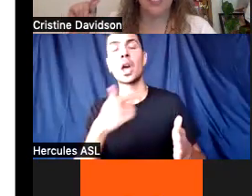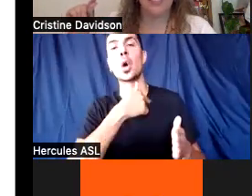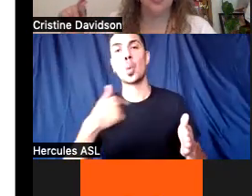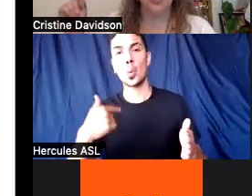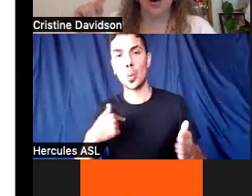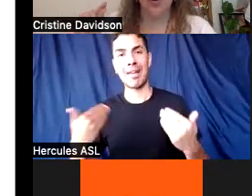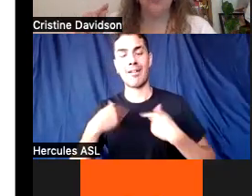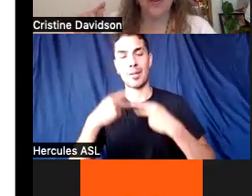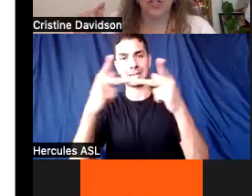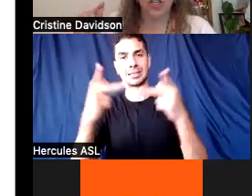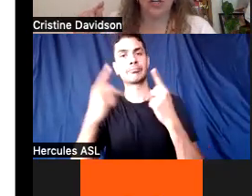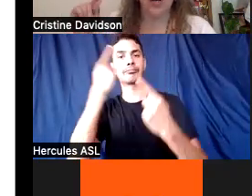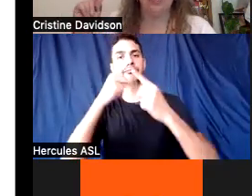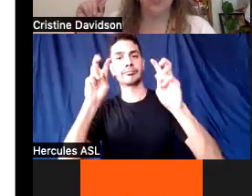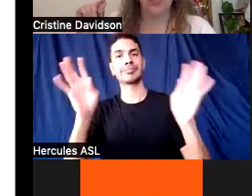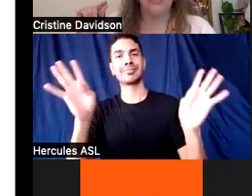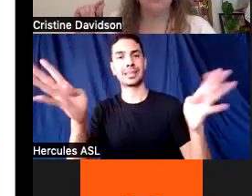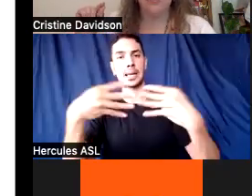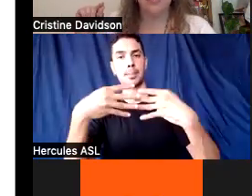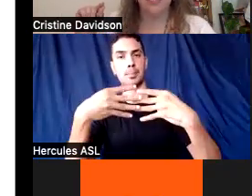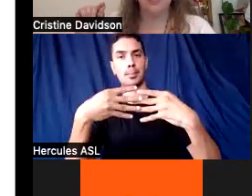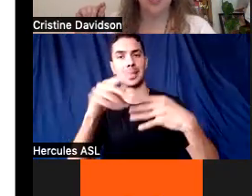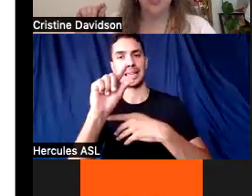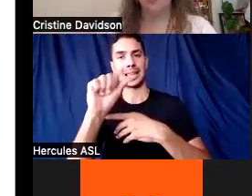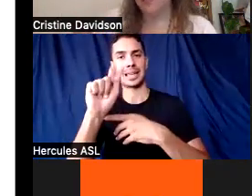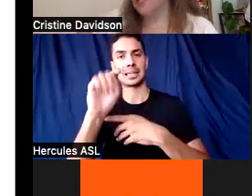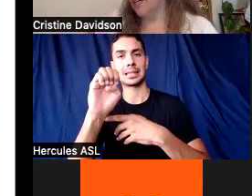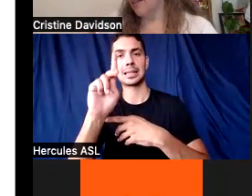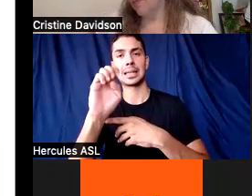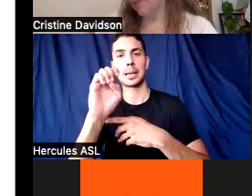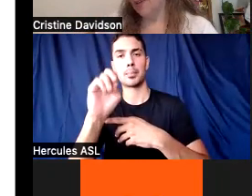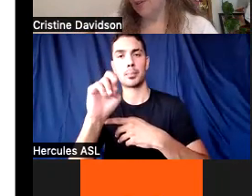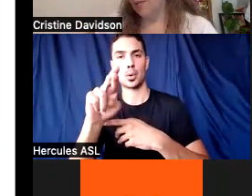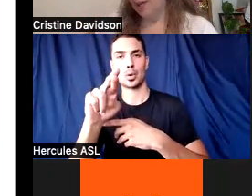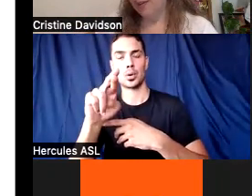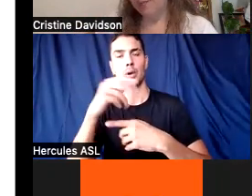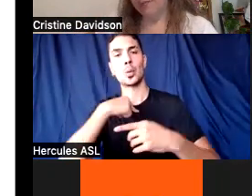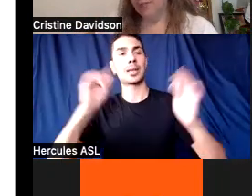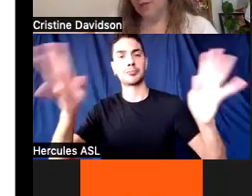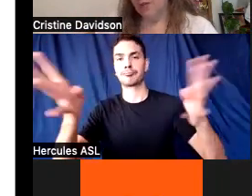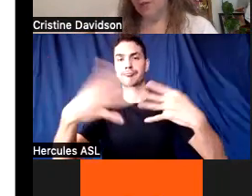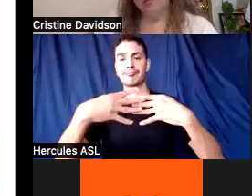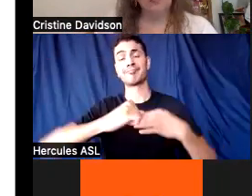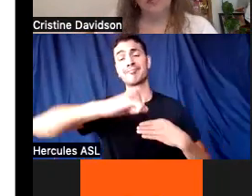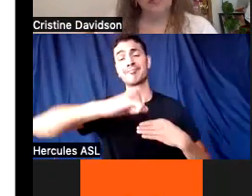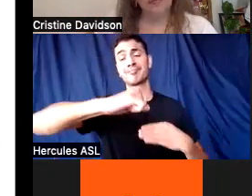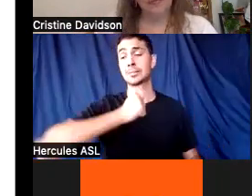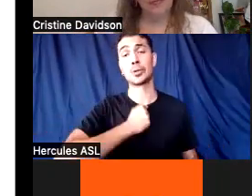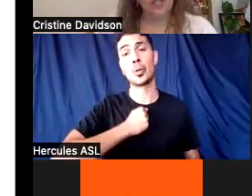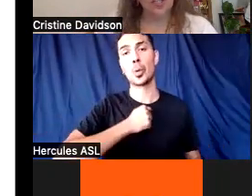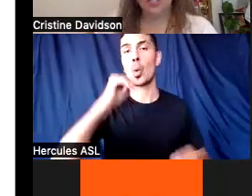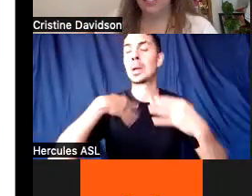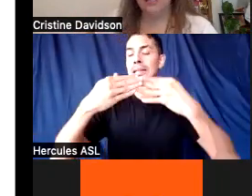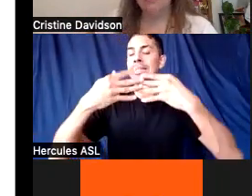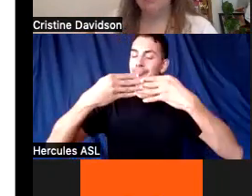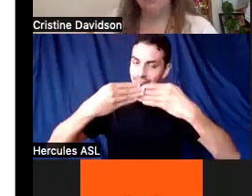can engage in our own version of oppressive thinking by saying, and